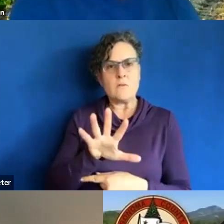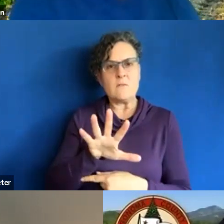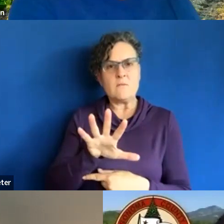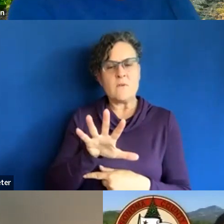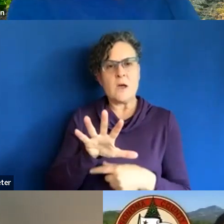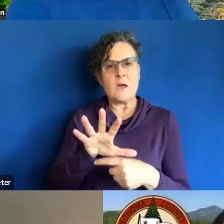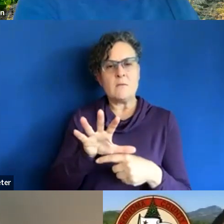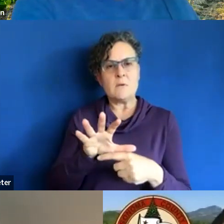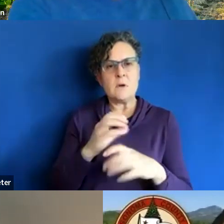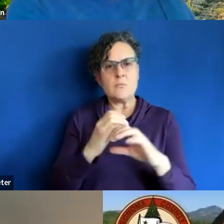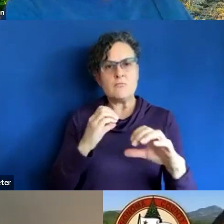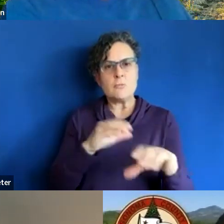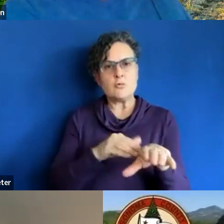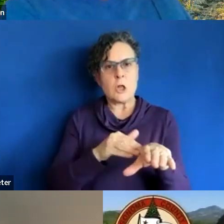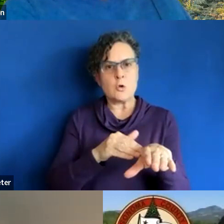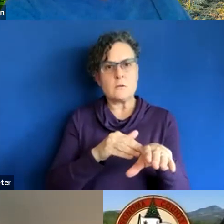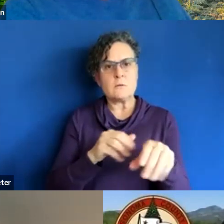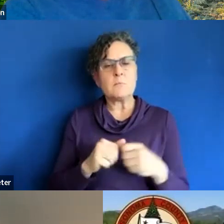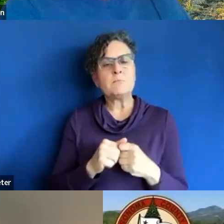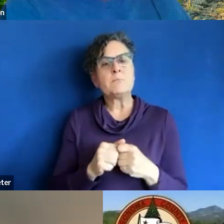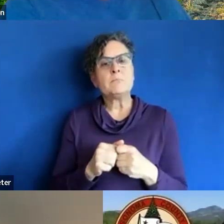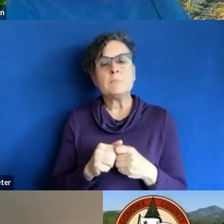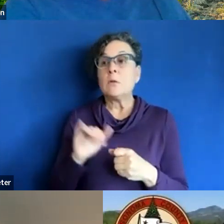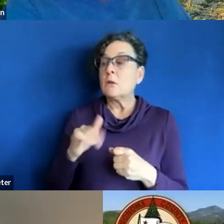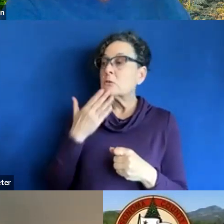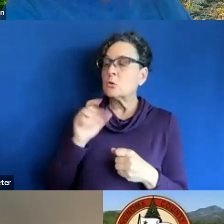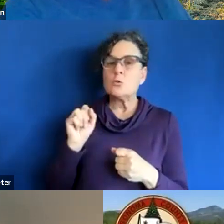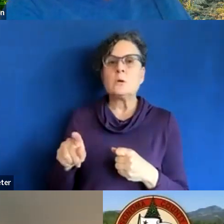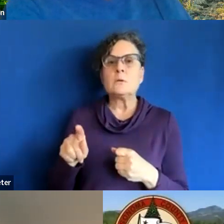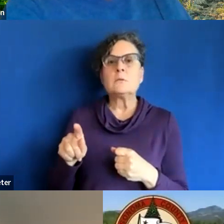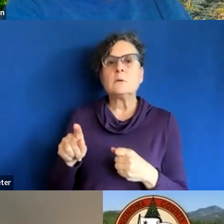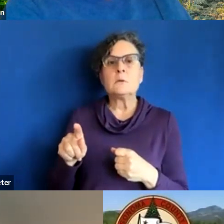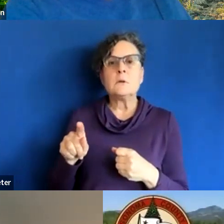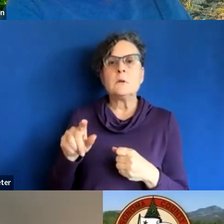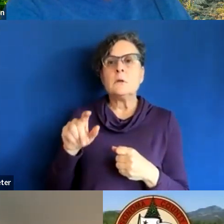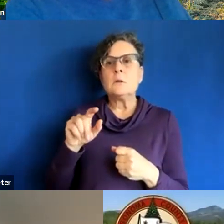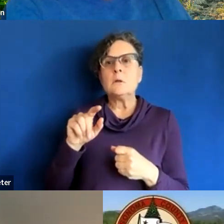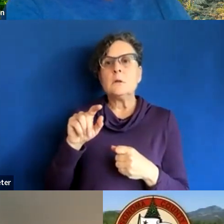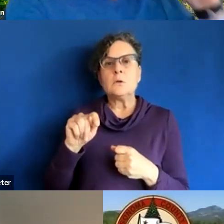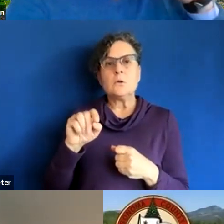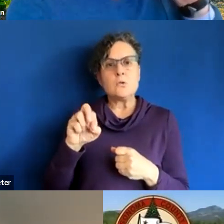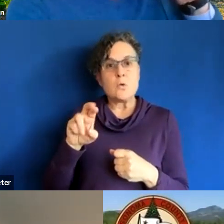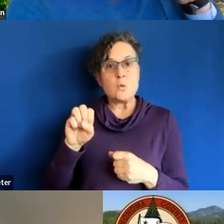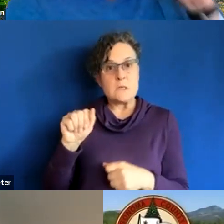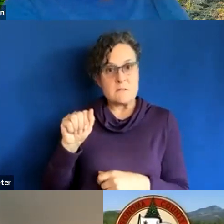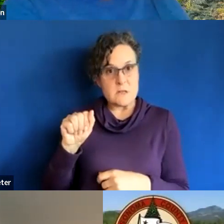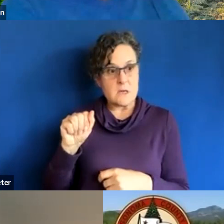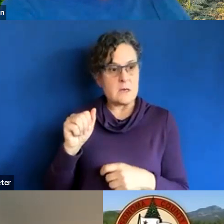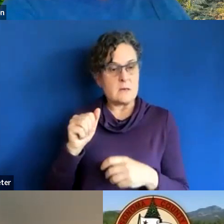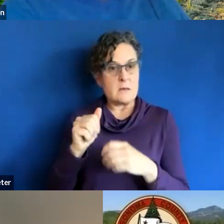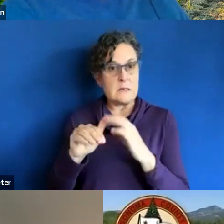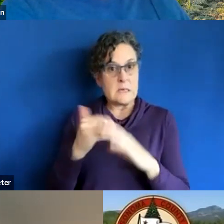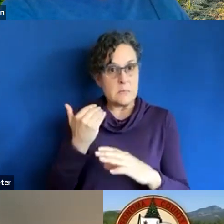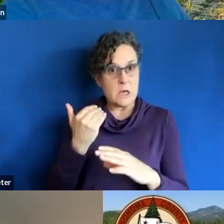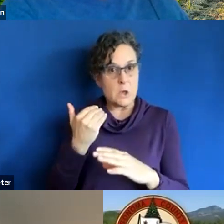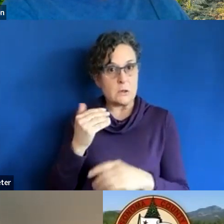Well, that's a good question. Teresa, one of our email, one of those who sent an email